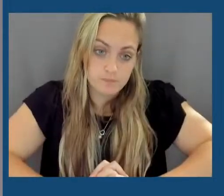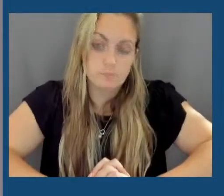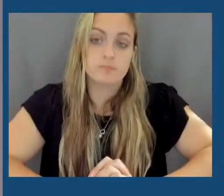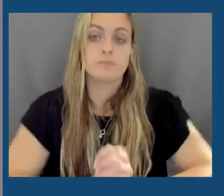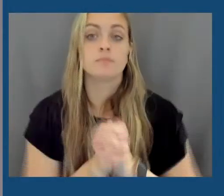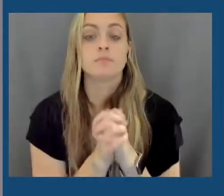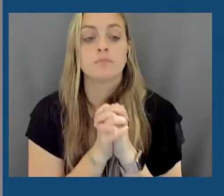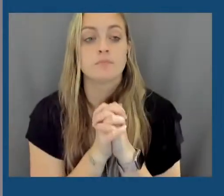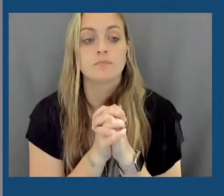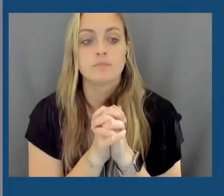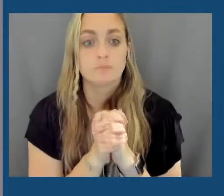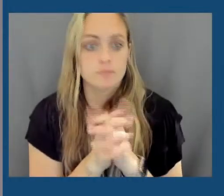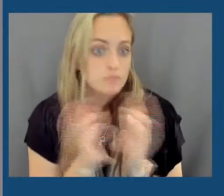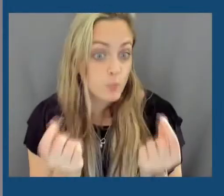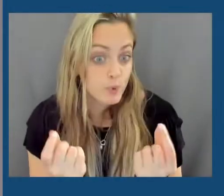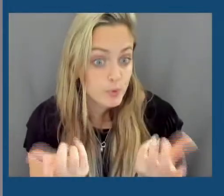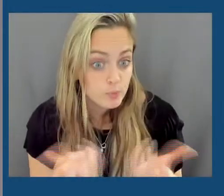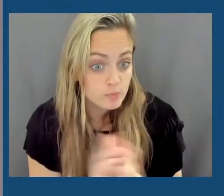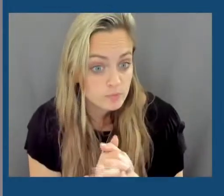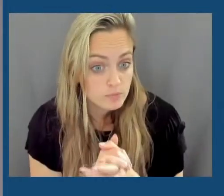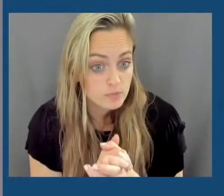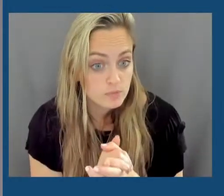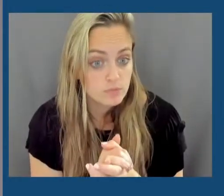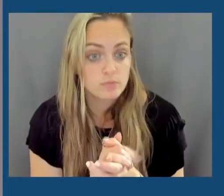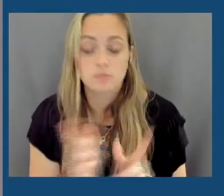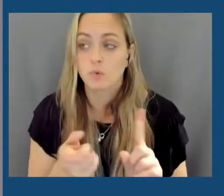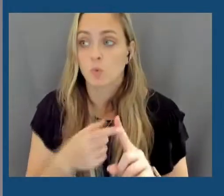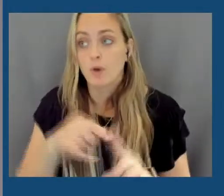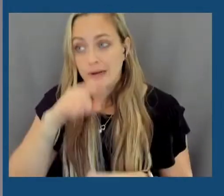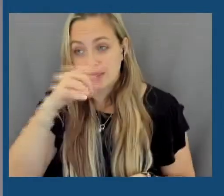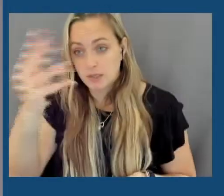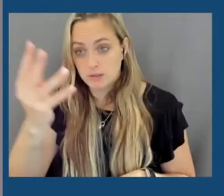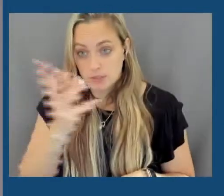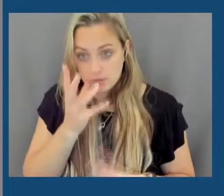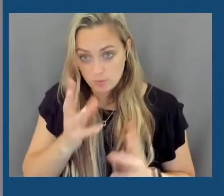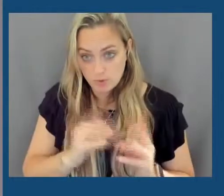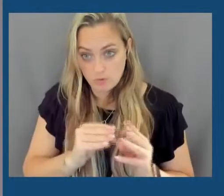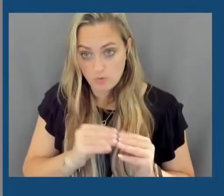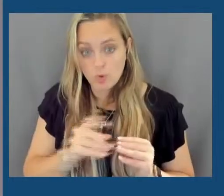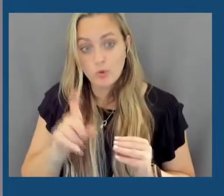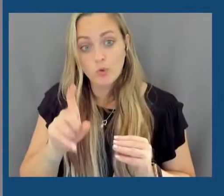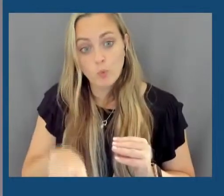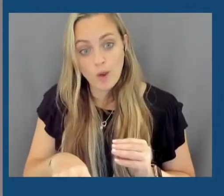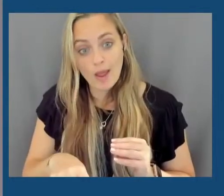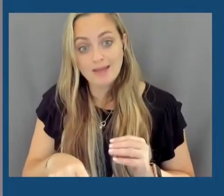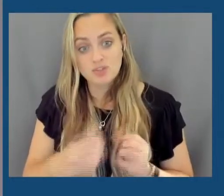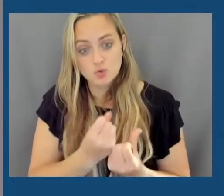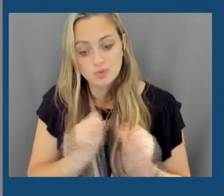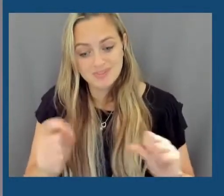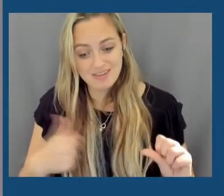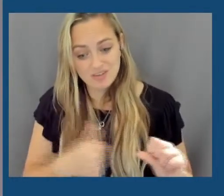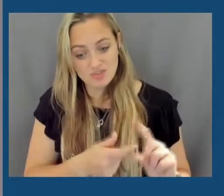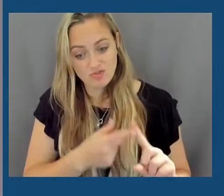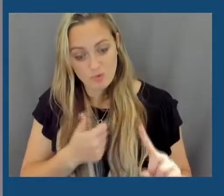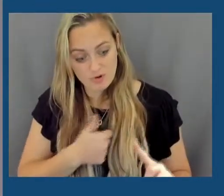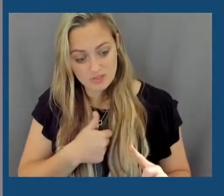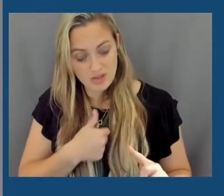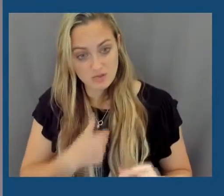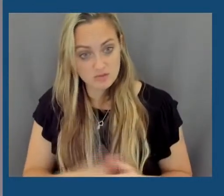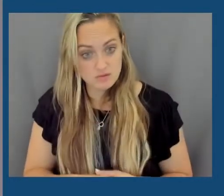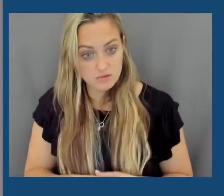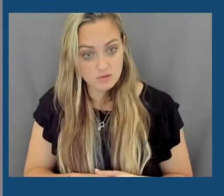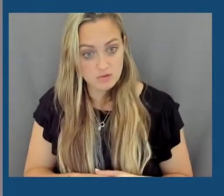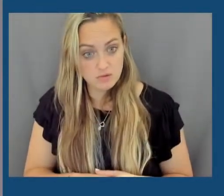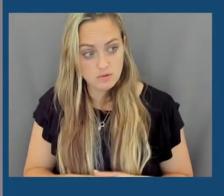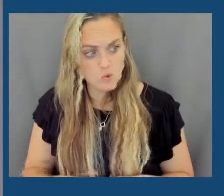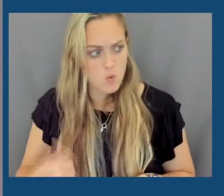what are we going to do about it? When a child says to me at a forum, you have to save us from ourselves, that we have to